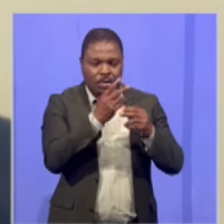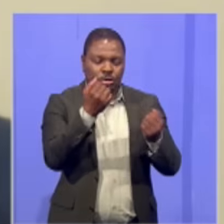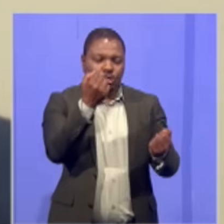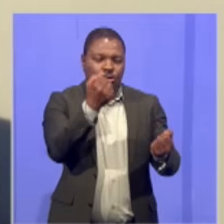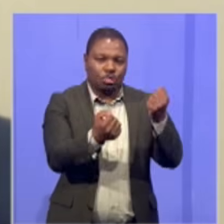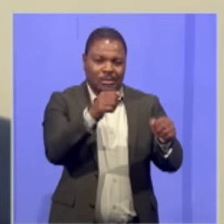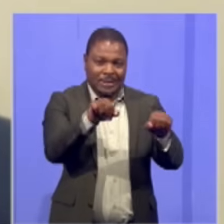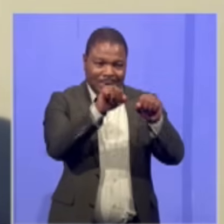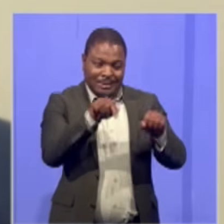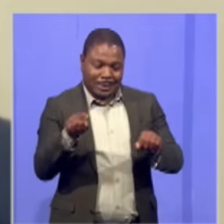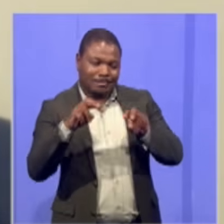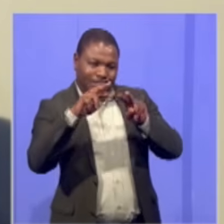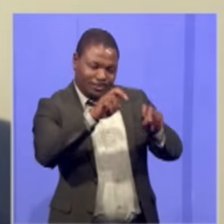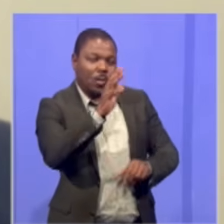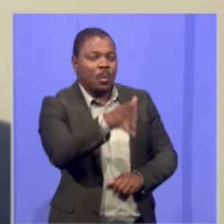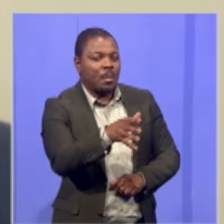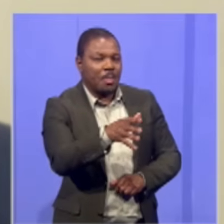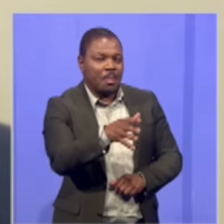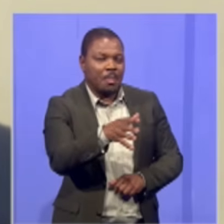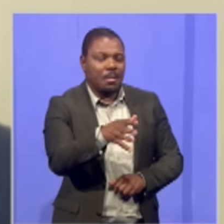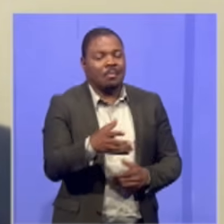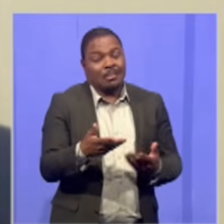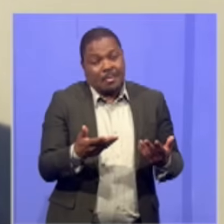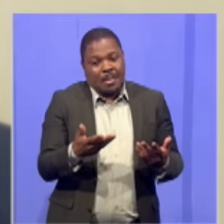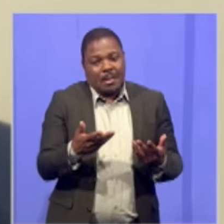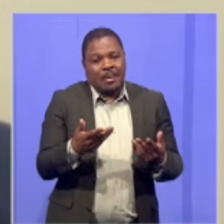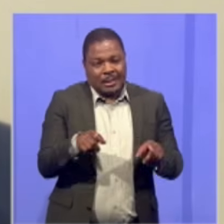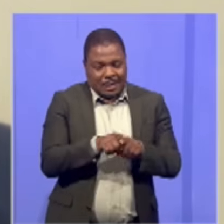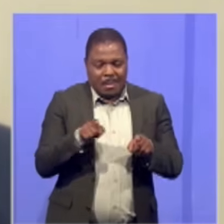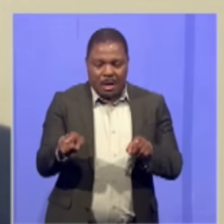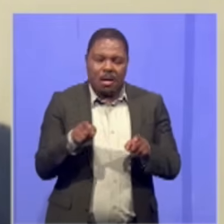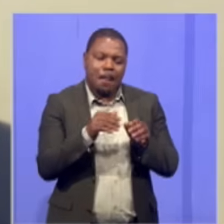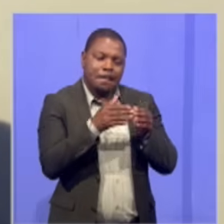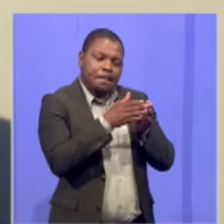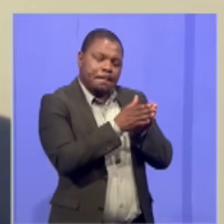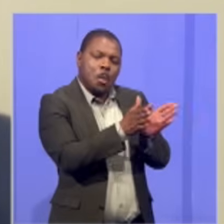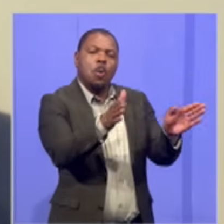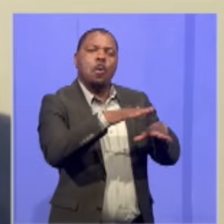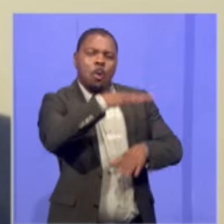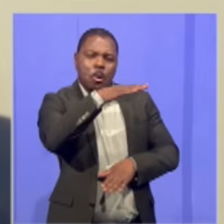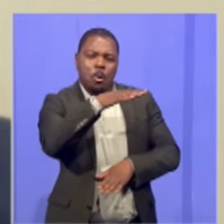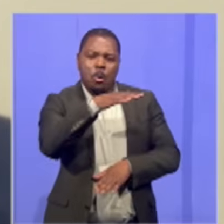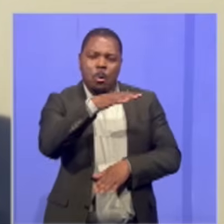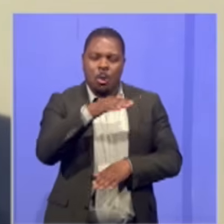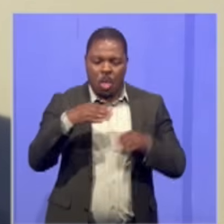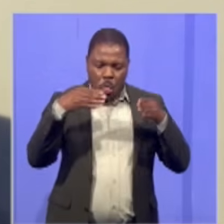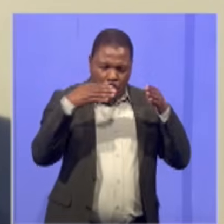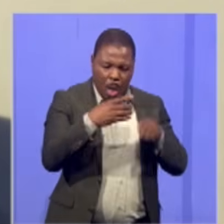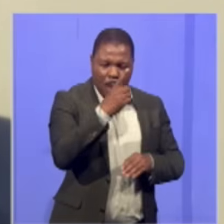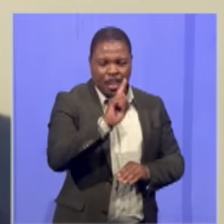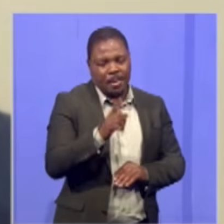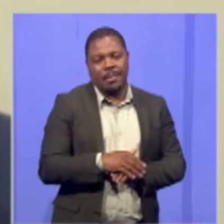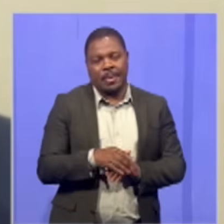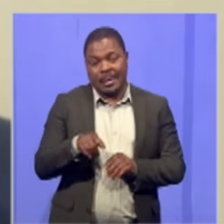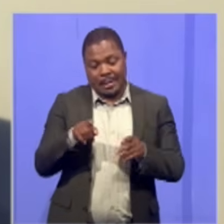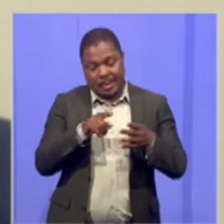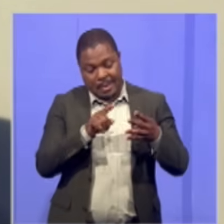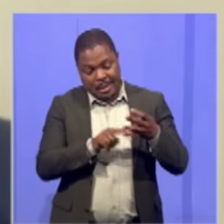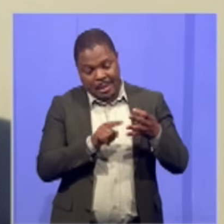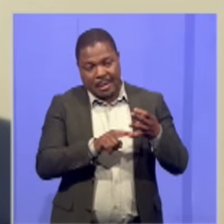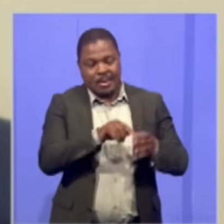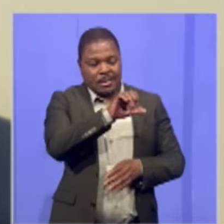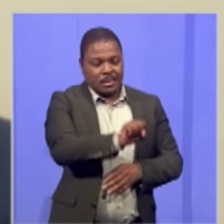boahlodi judiciary. Jwale e batla e namme haholo, e kenyeleditse ka hare le taba ya hore sepolesa